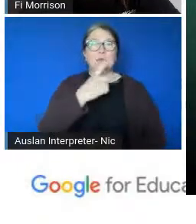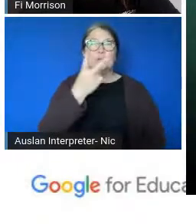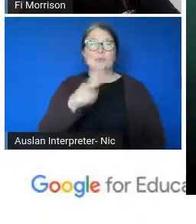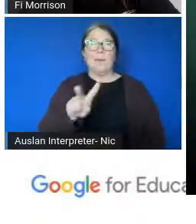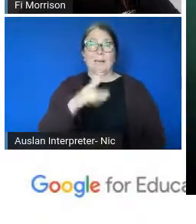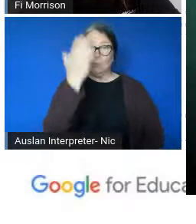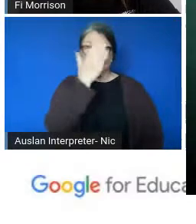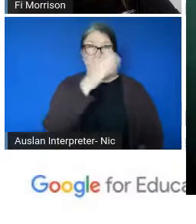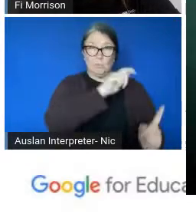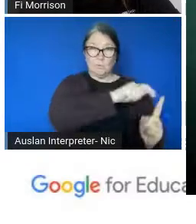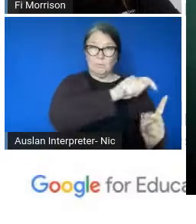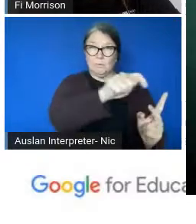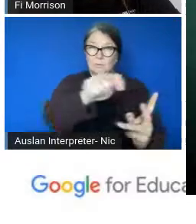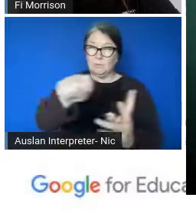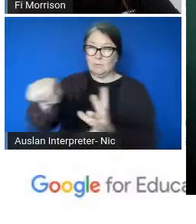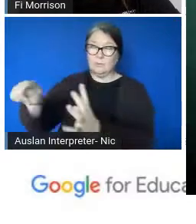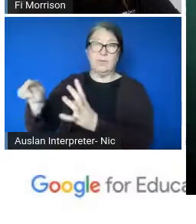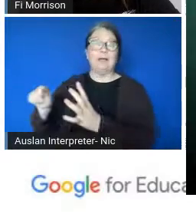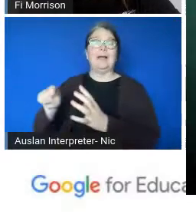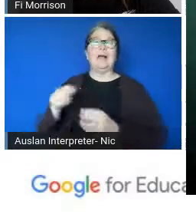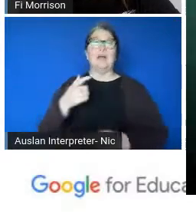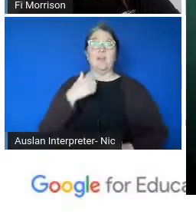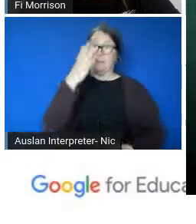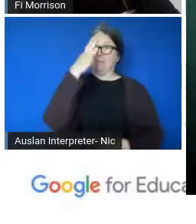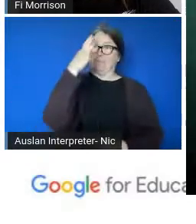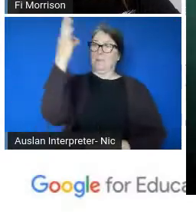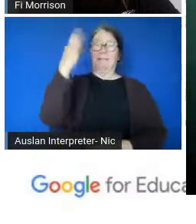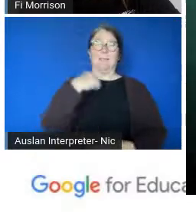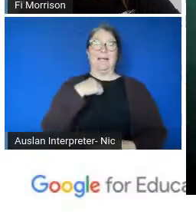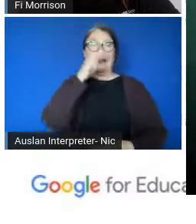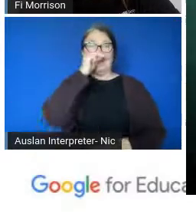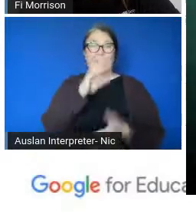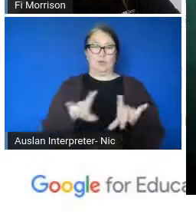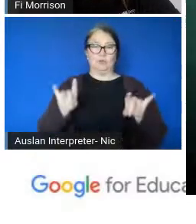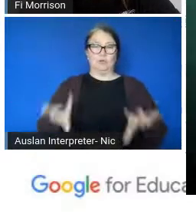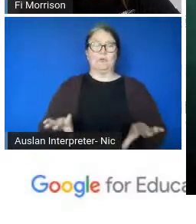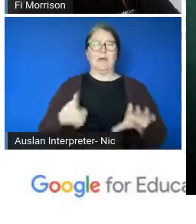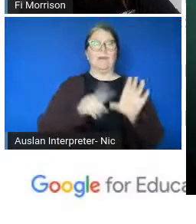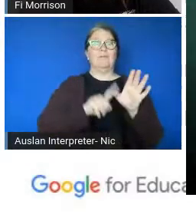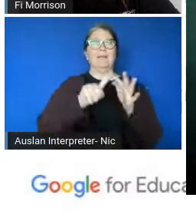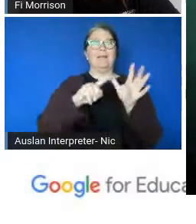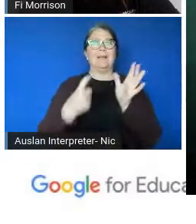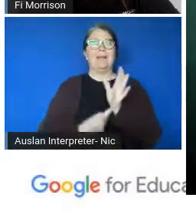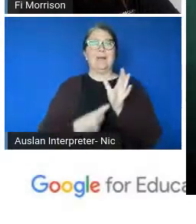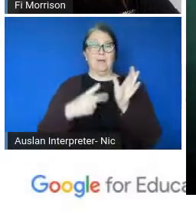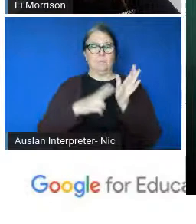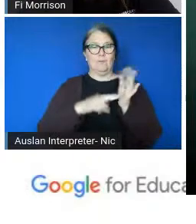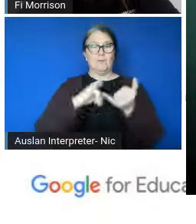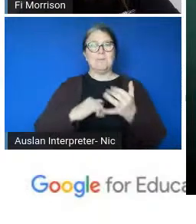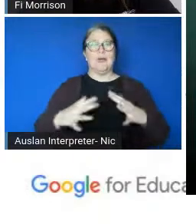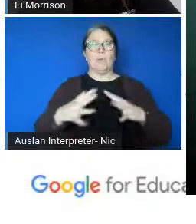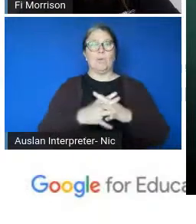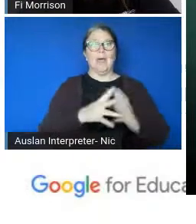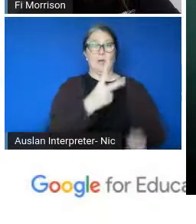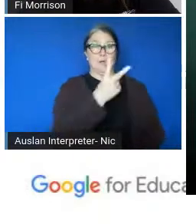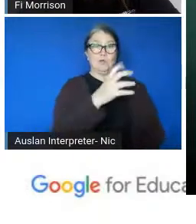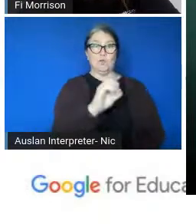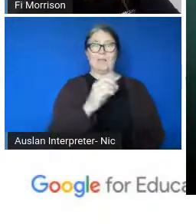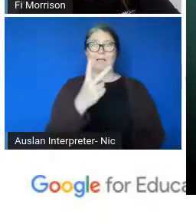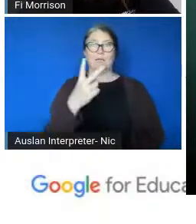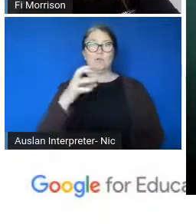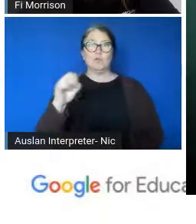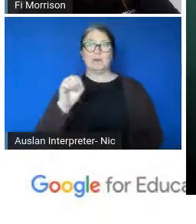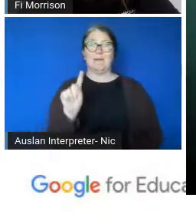And during that, I was named the Young Australian of the Year for New South Wales. I was, in 2020, I was the first person under 30 to win the